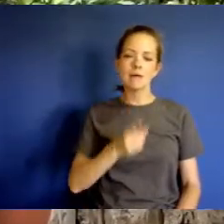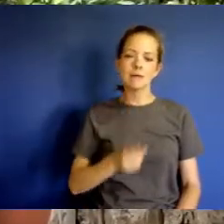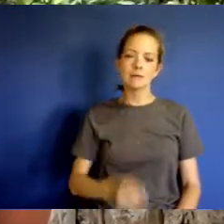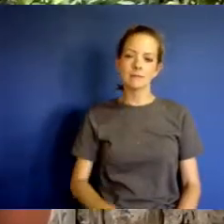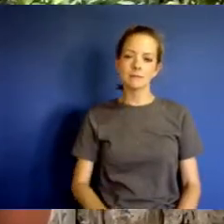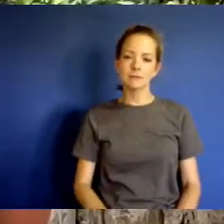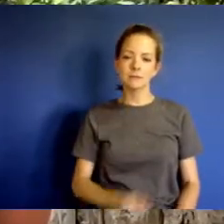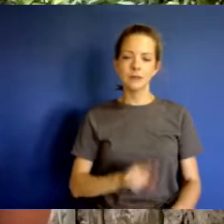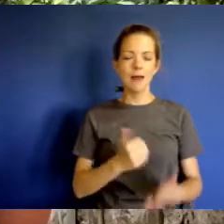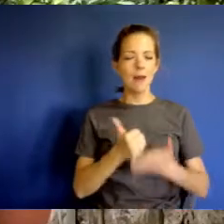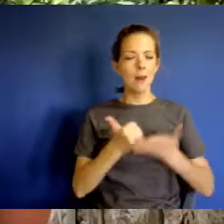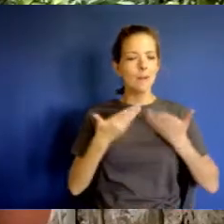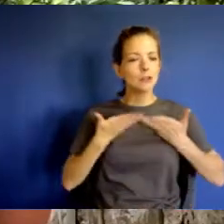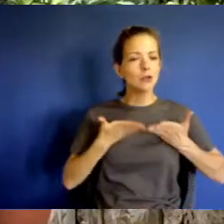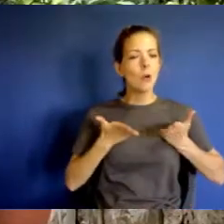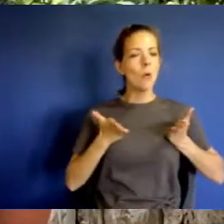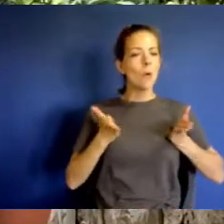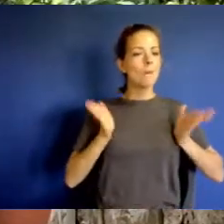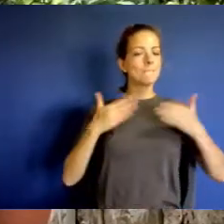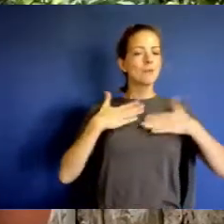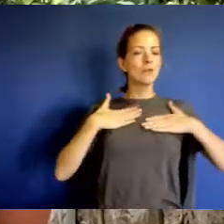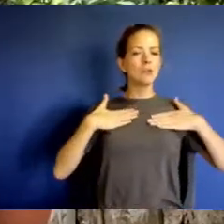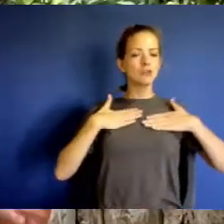Open out across the chest.